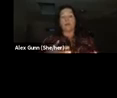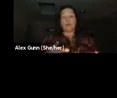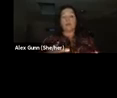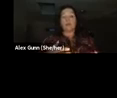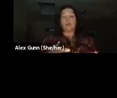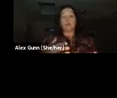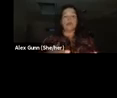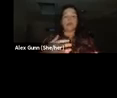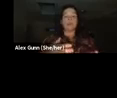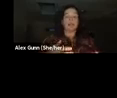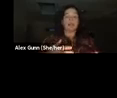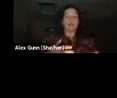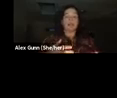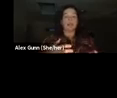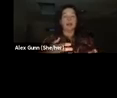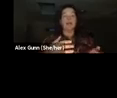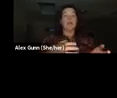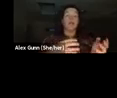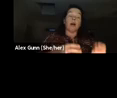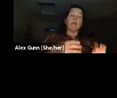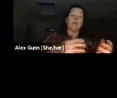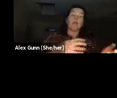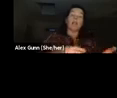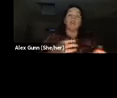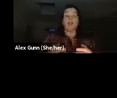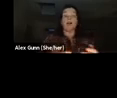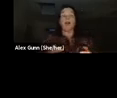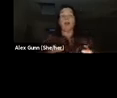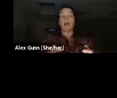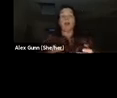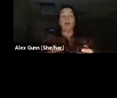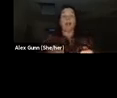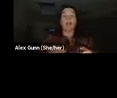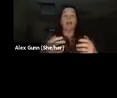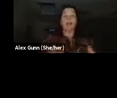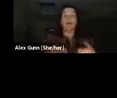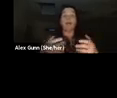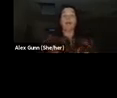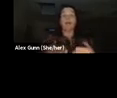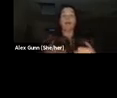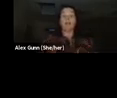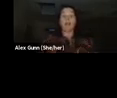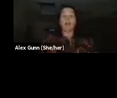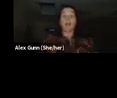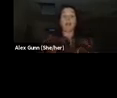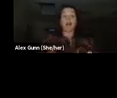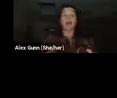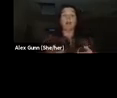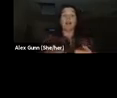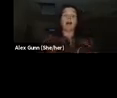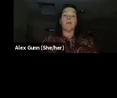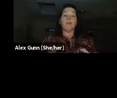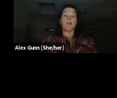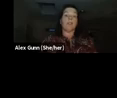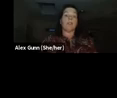possibilities are produced in a context of thinking one more or less female or male, a continuum view of gender